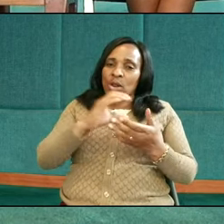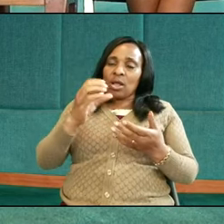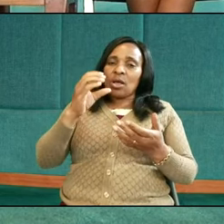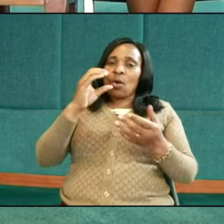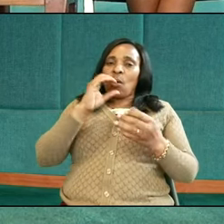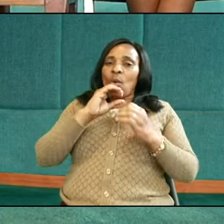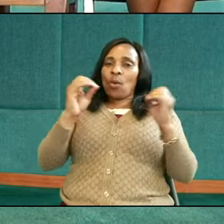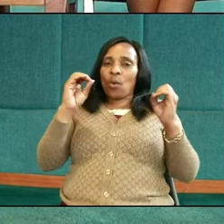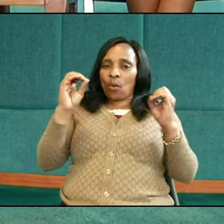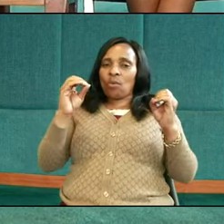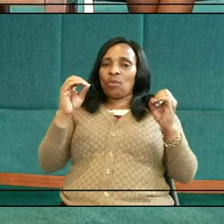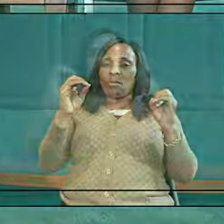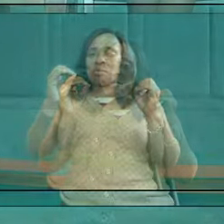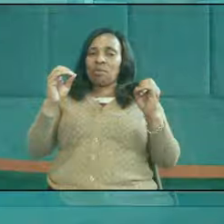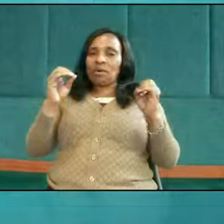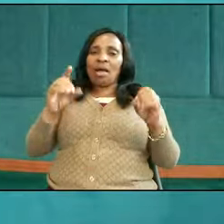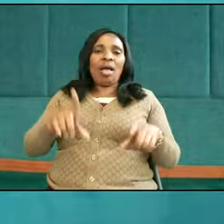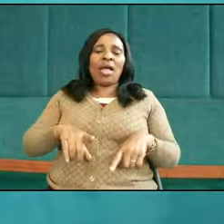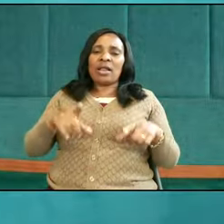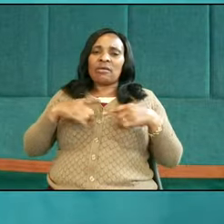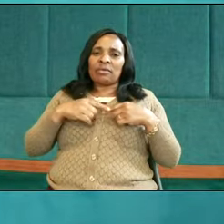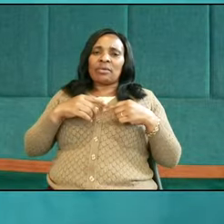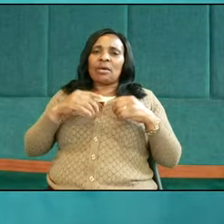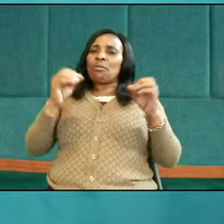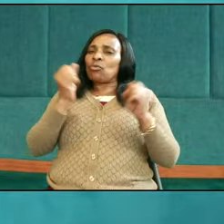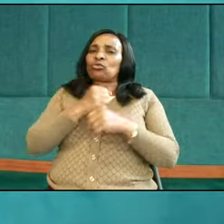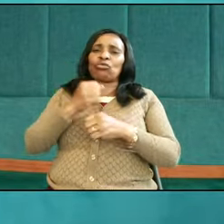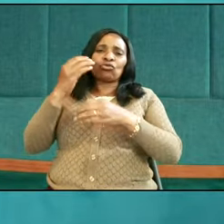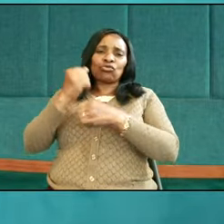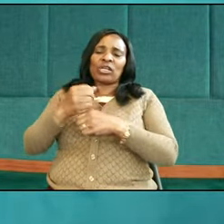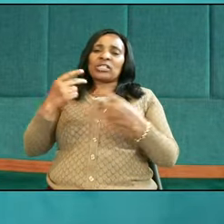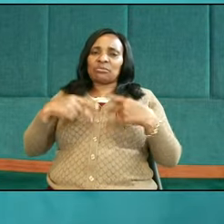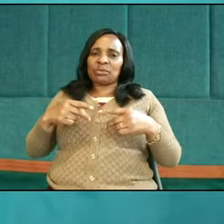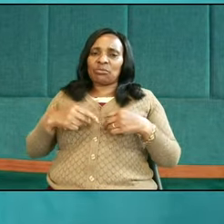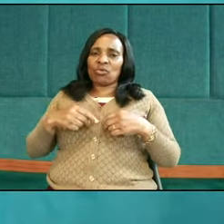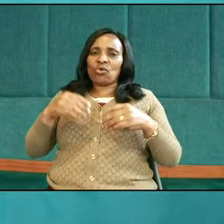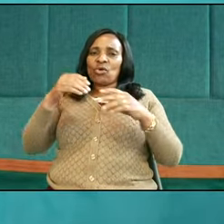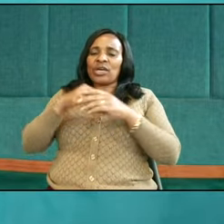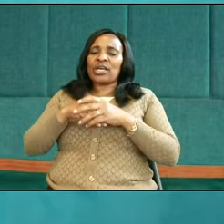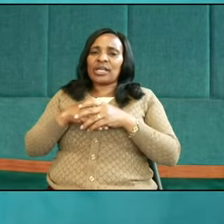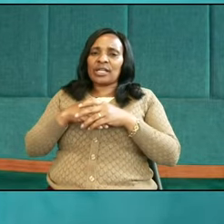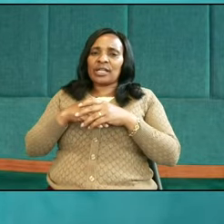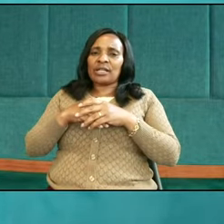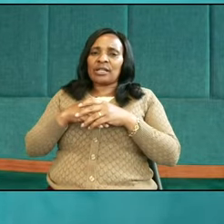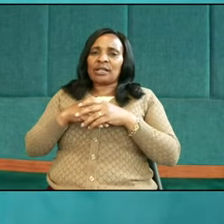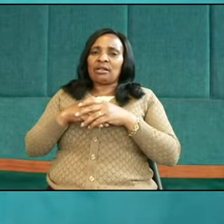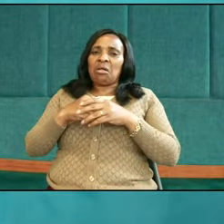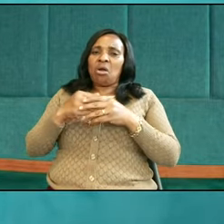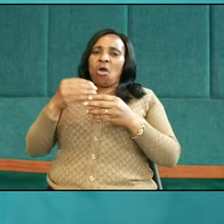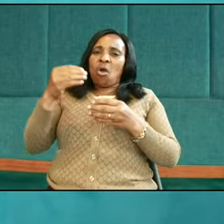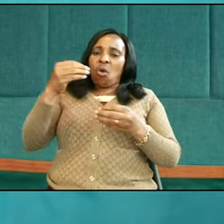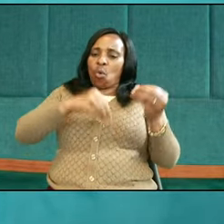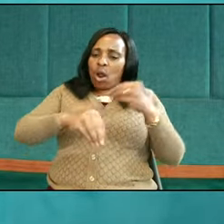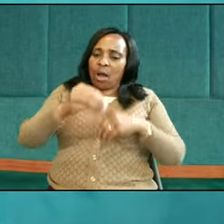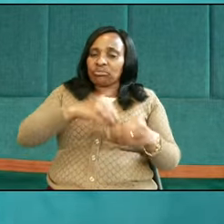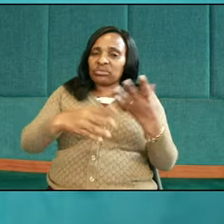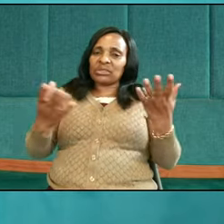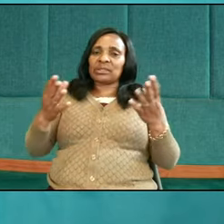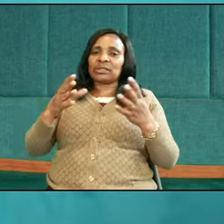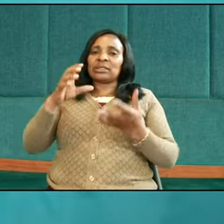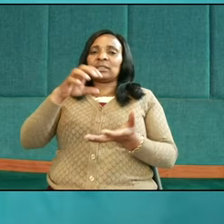leave. Because I don't trust people when they're in an altered state. At least like